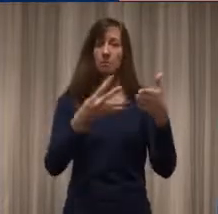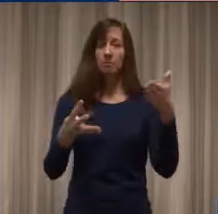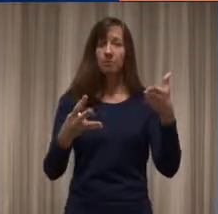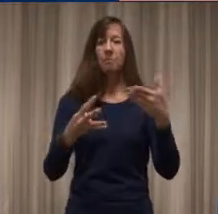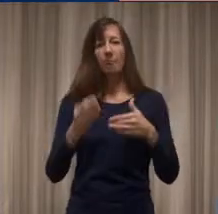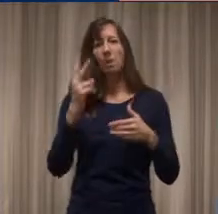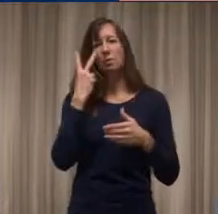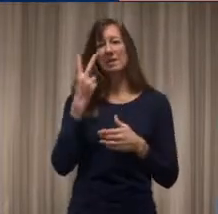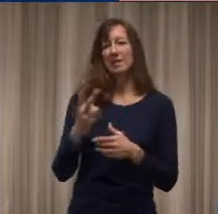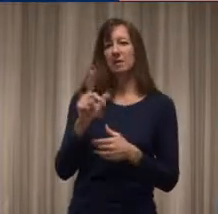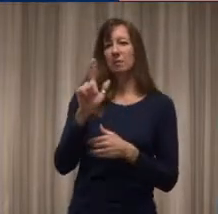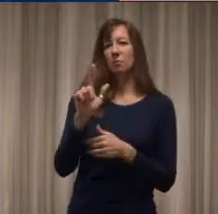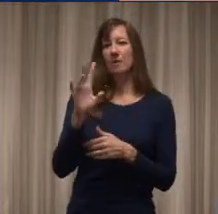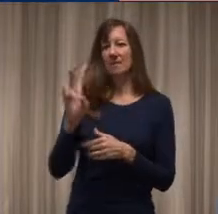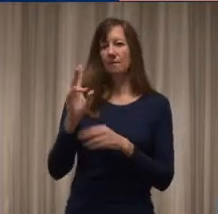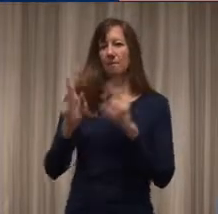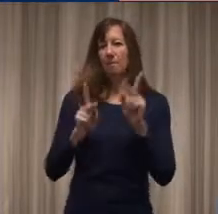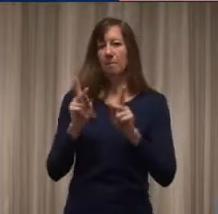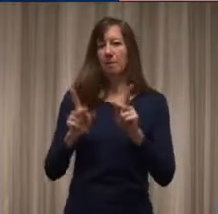in the ICU.